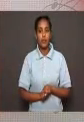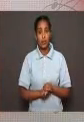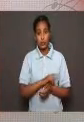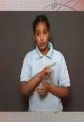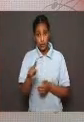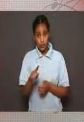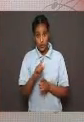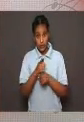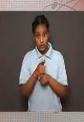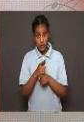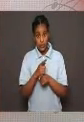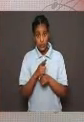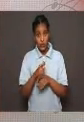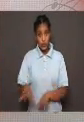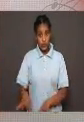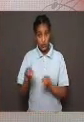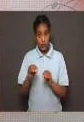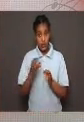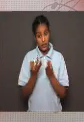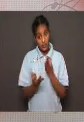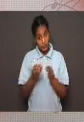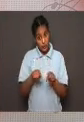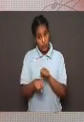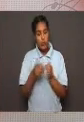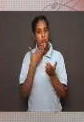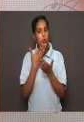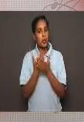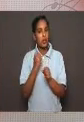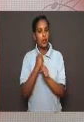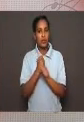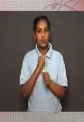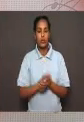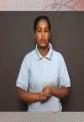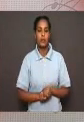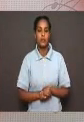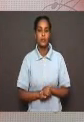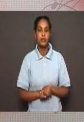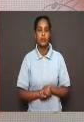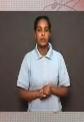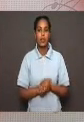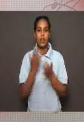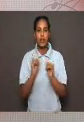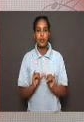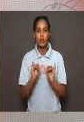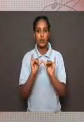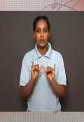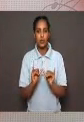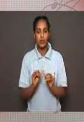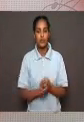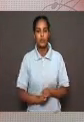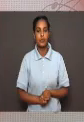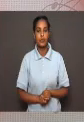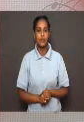your answers, students? If so, great job! Let us continue.